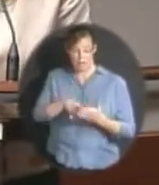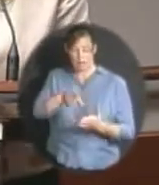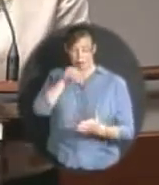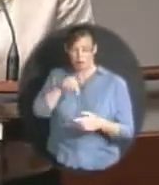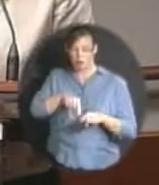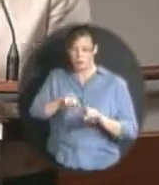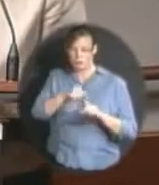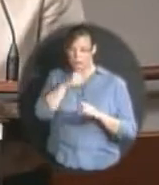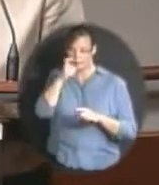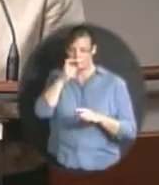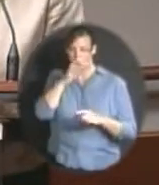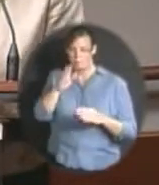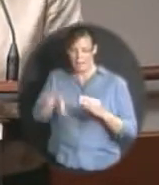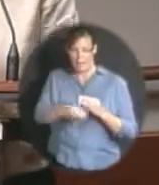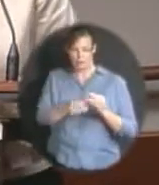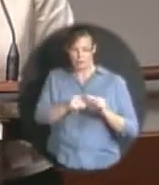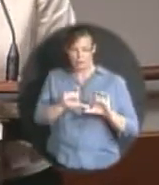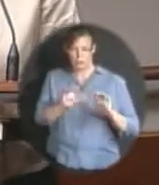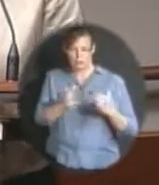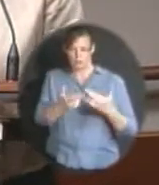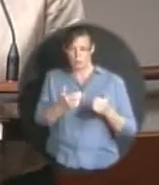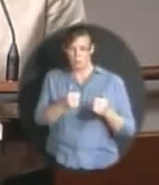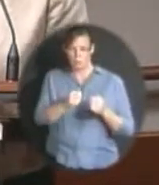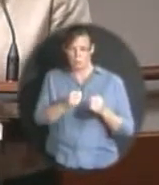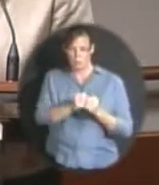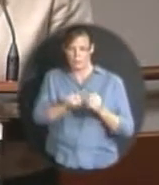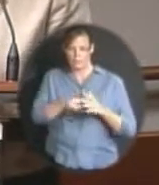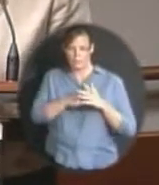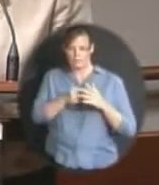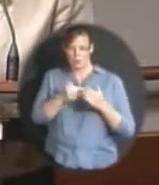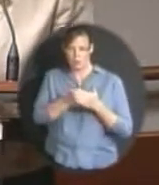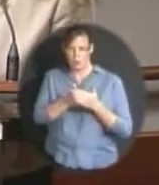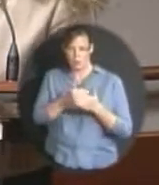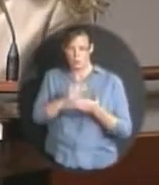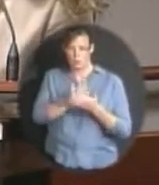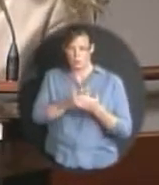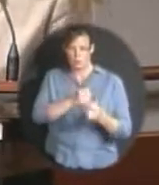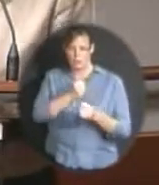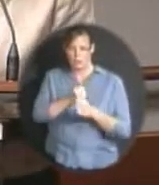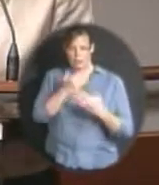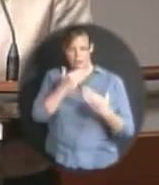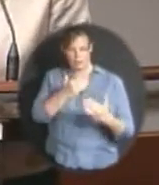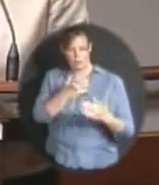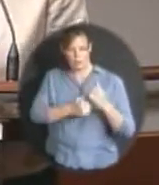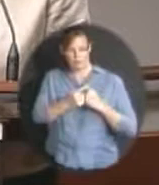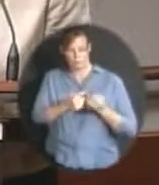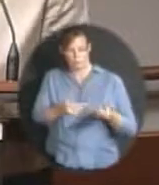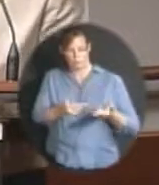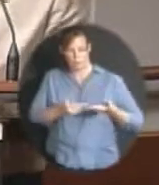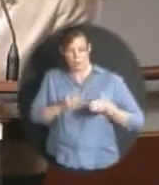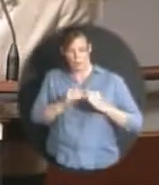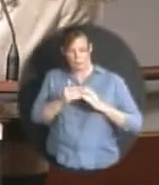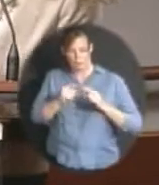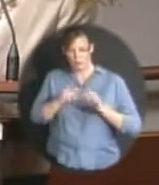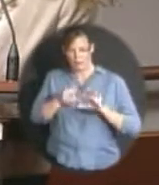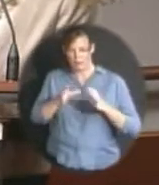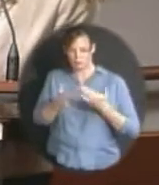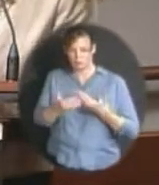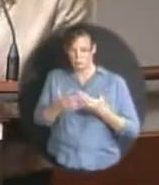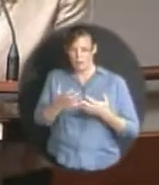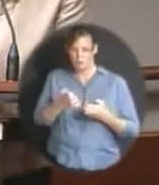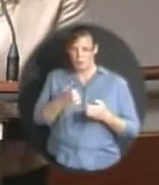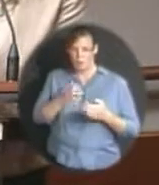into their classrooms with the kickoff of our new school year. We thank each of you for bringing the community into the classroom. I'd like to ask